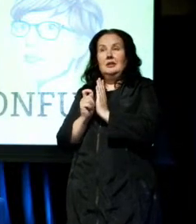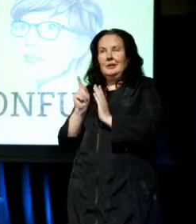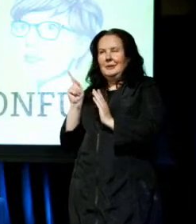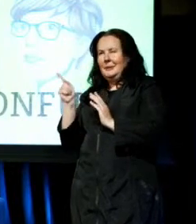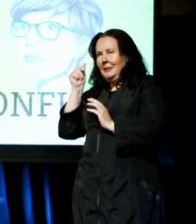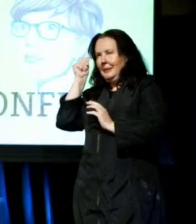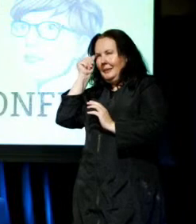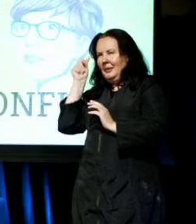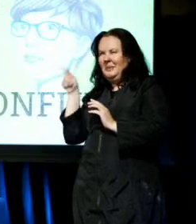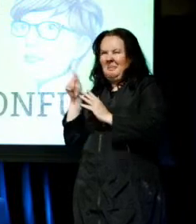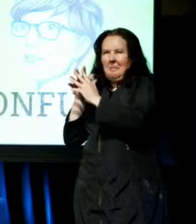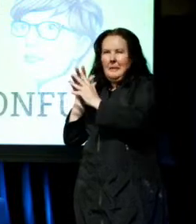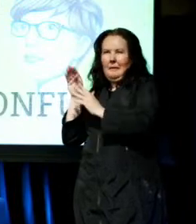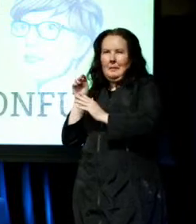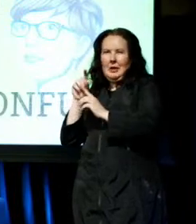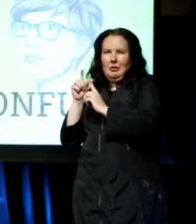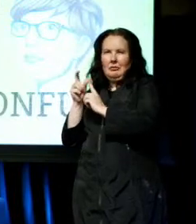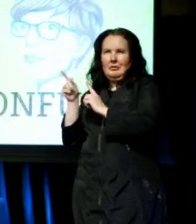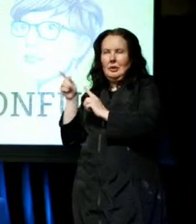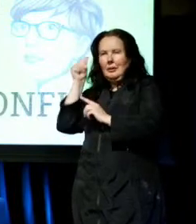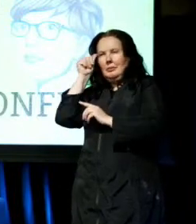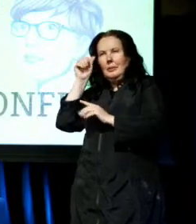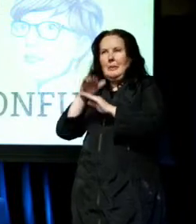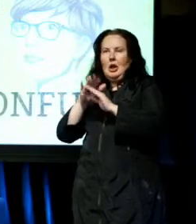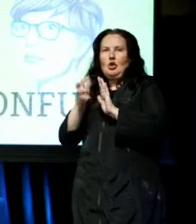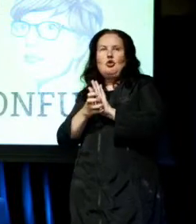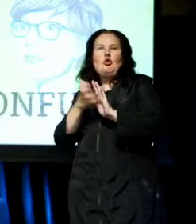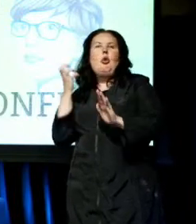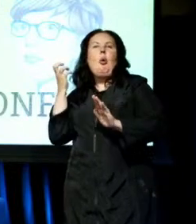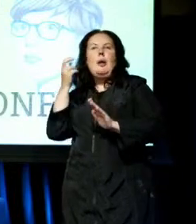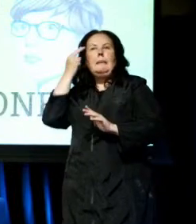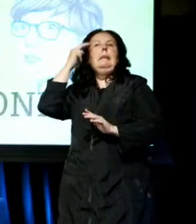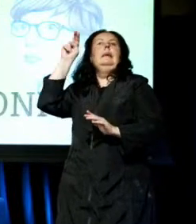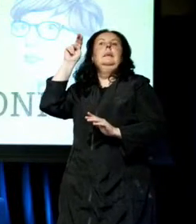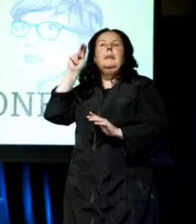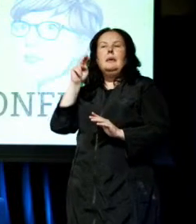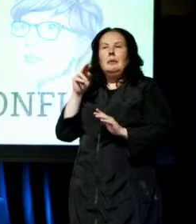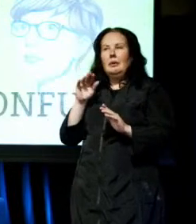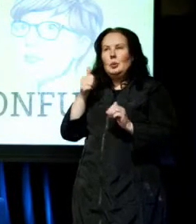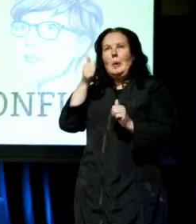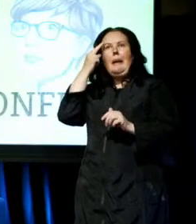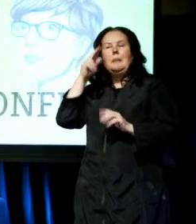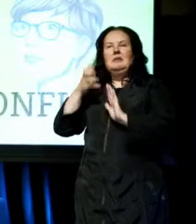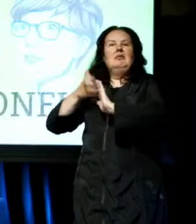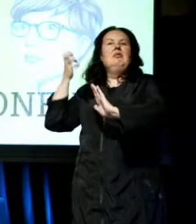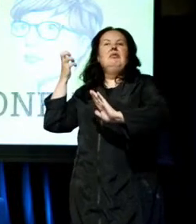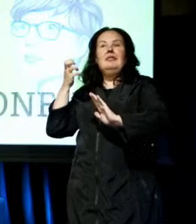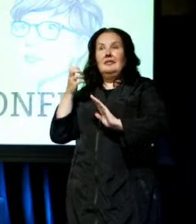all about stolen valor. I just didn't want to seem, you're like,